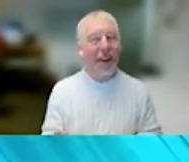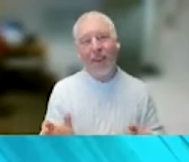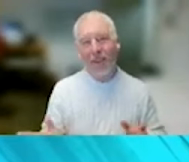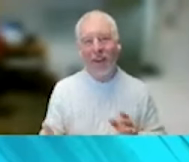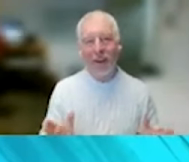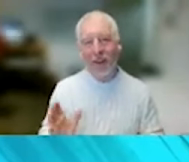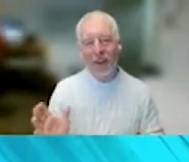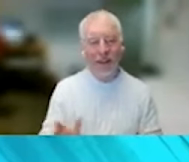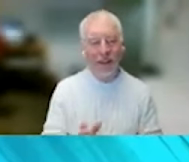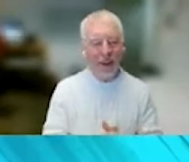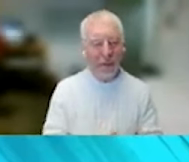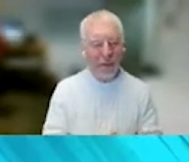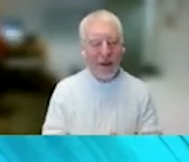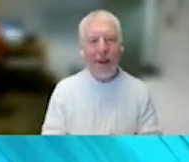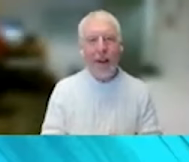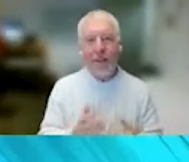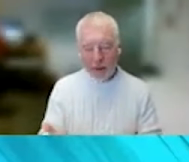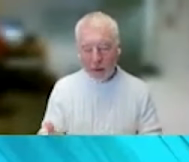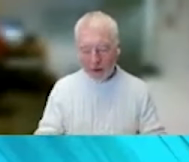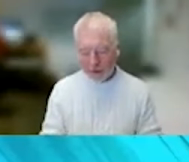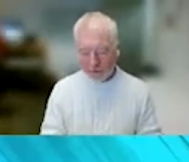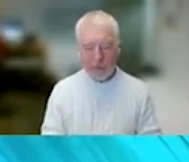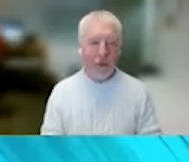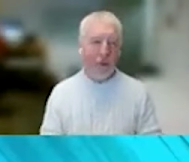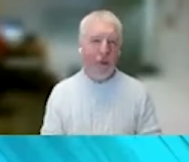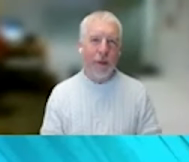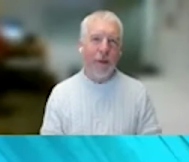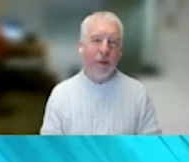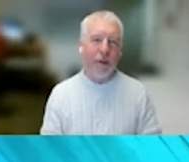transcript or not. There's a lot of ins and outs on that, but if you need one, here's